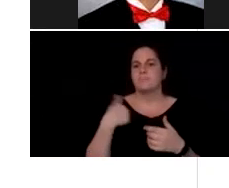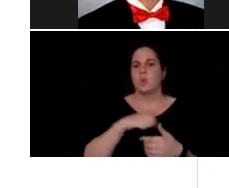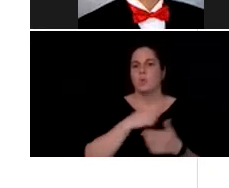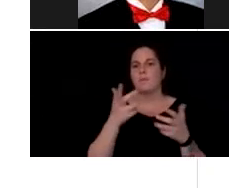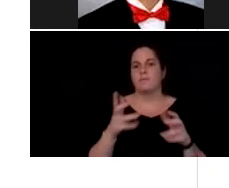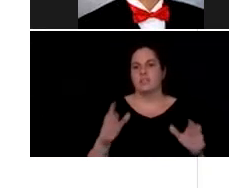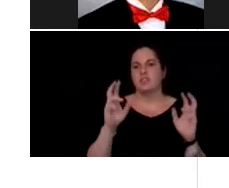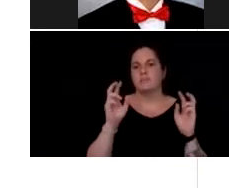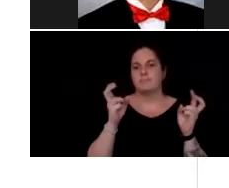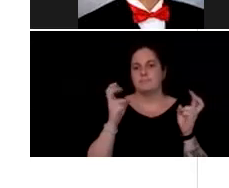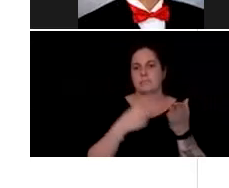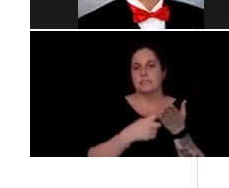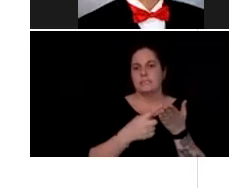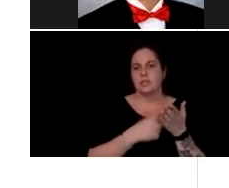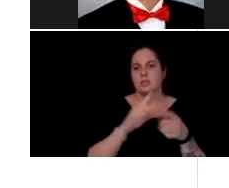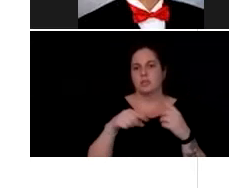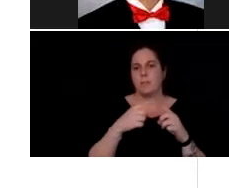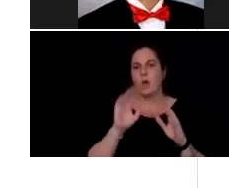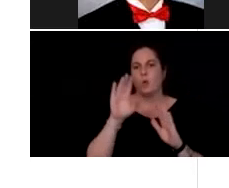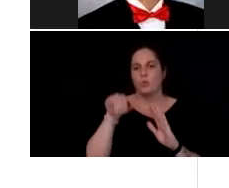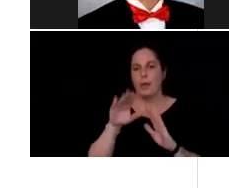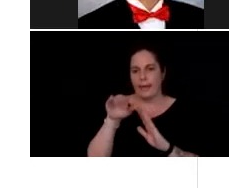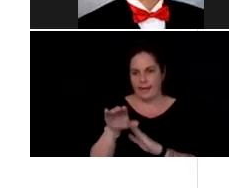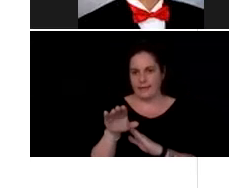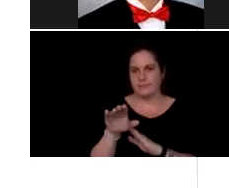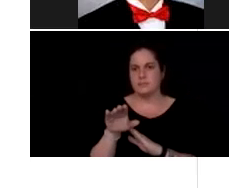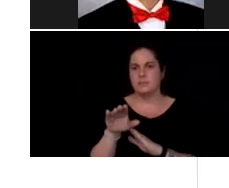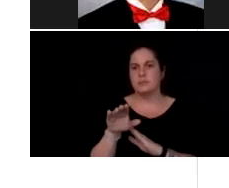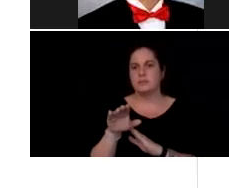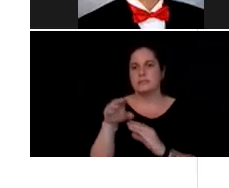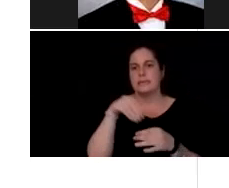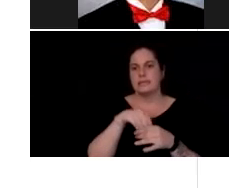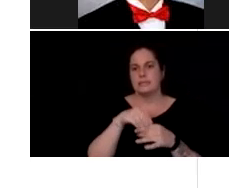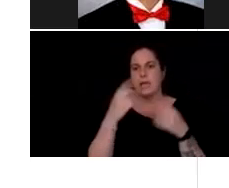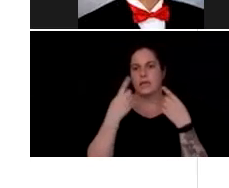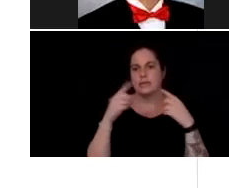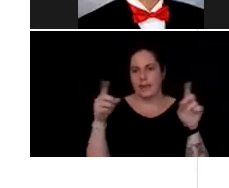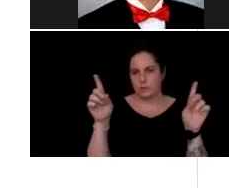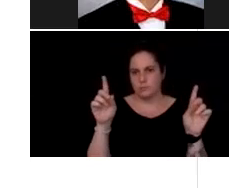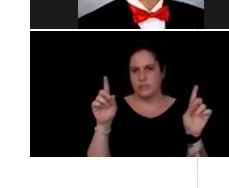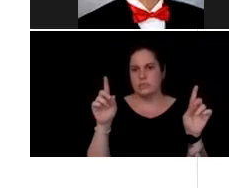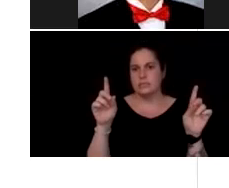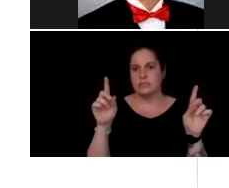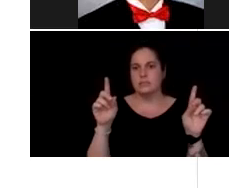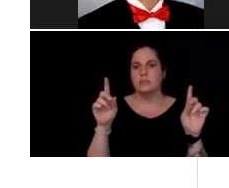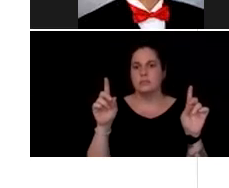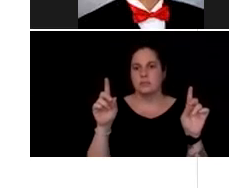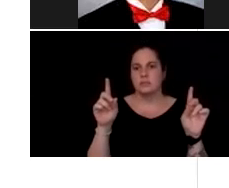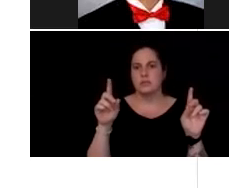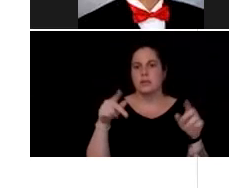information on waves that in particular that we talked about on Monday, the relationship between period and frequency.